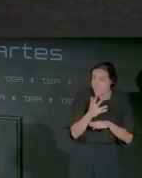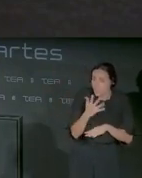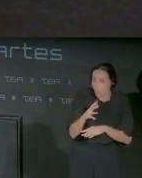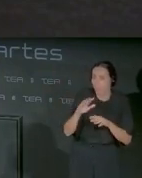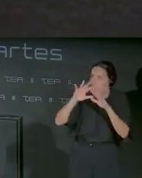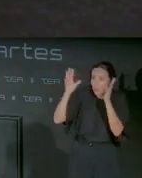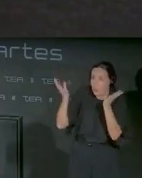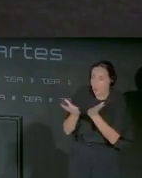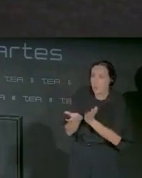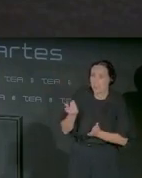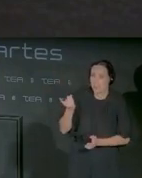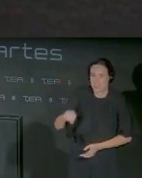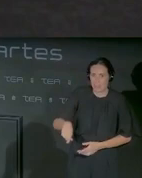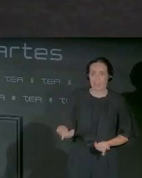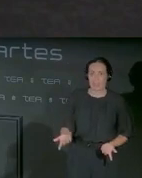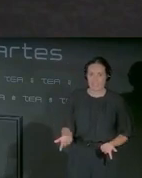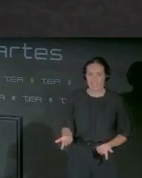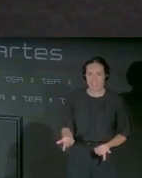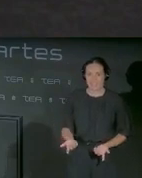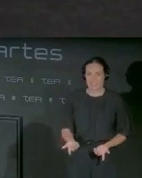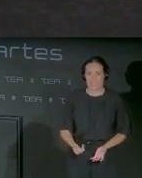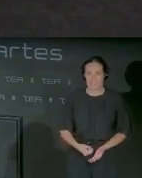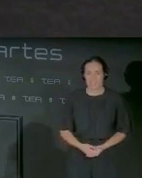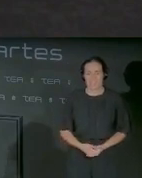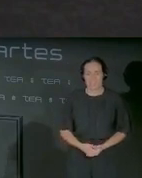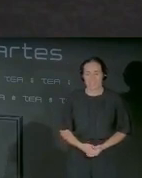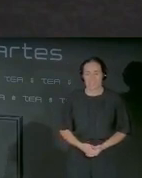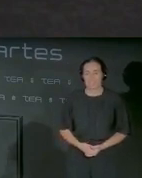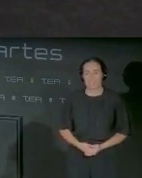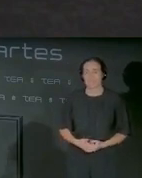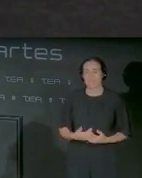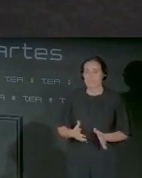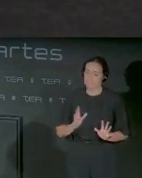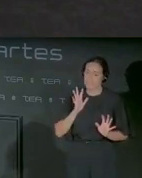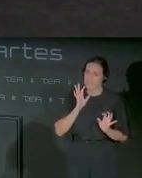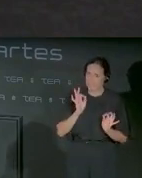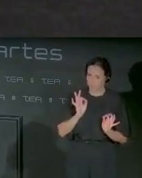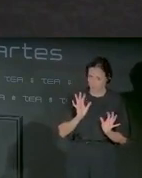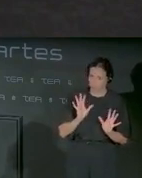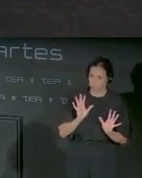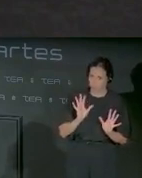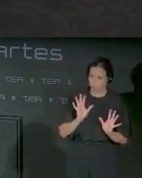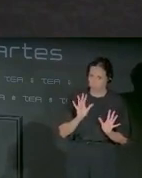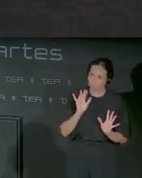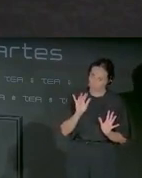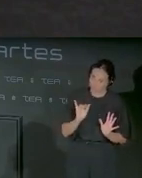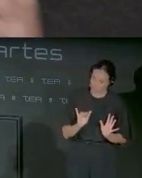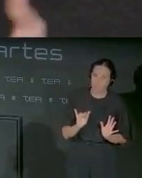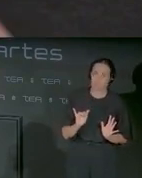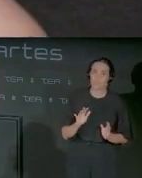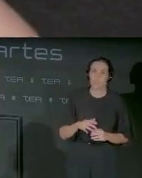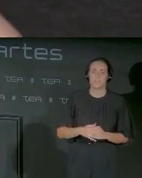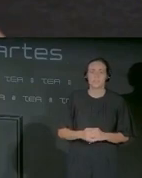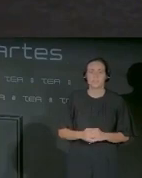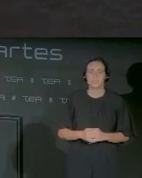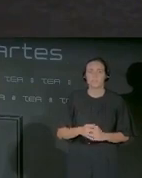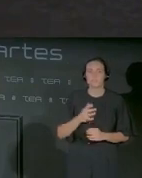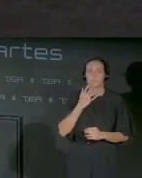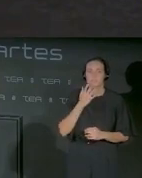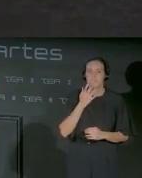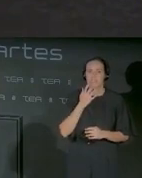things on a European level, and the redistribution of the funds will be not as